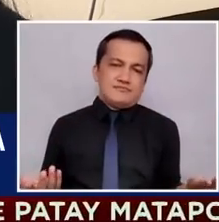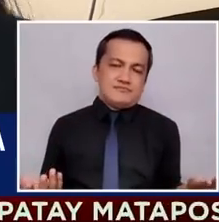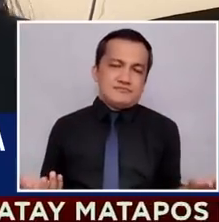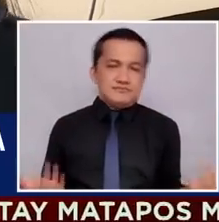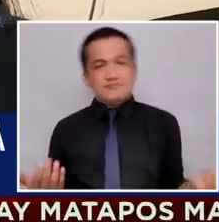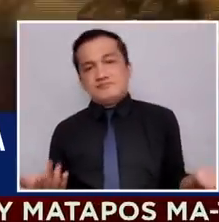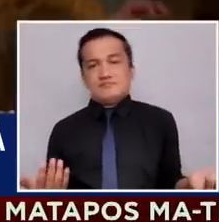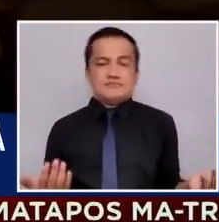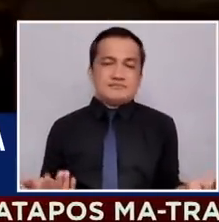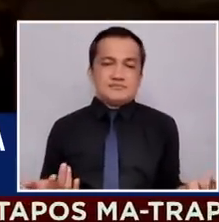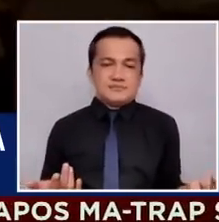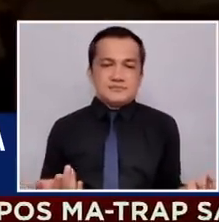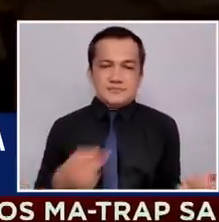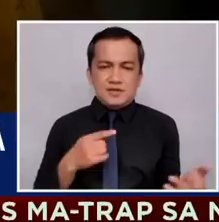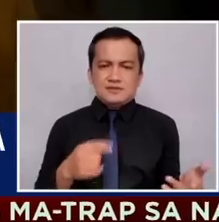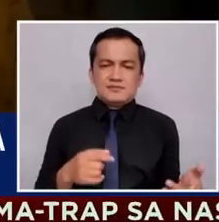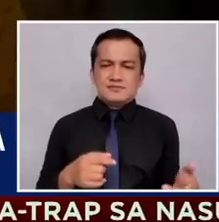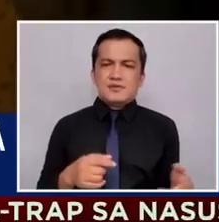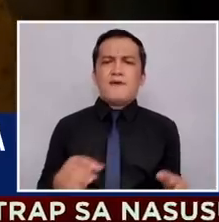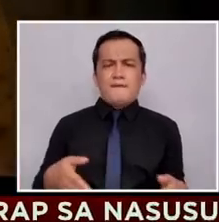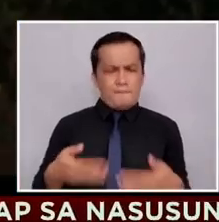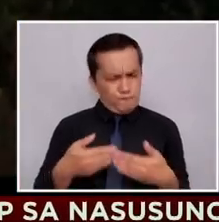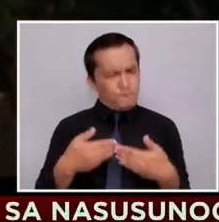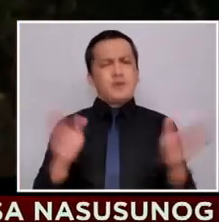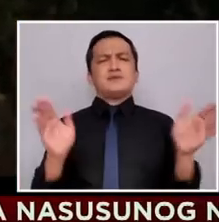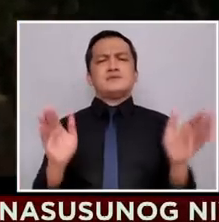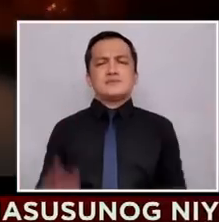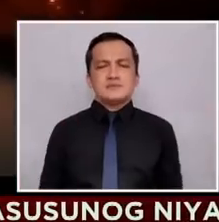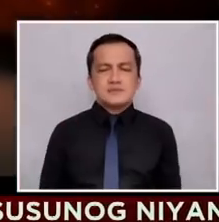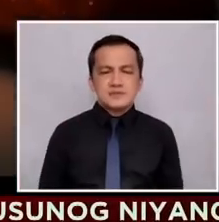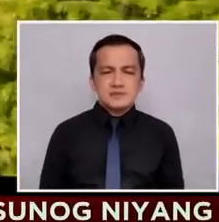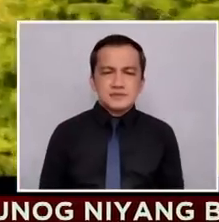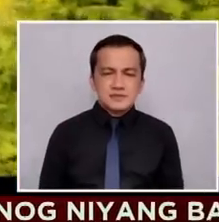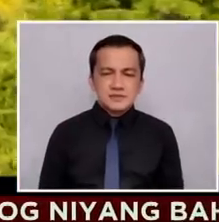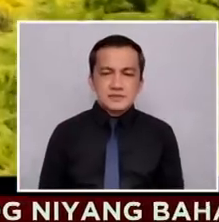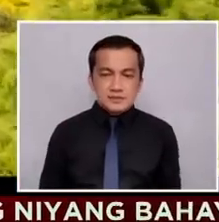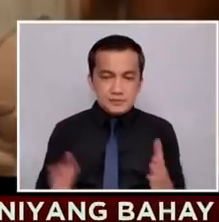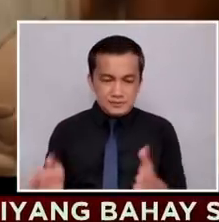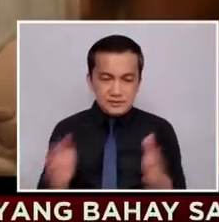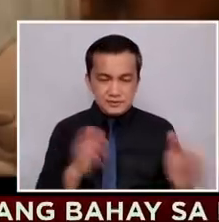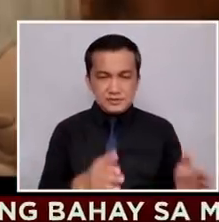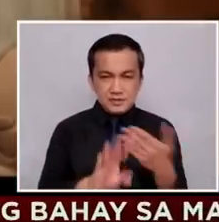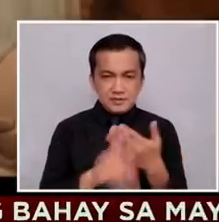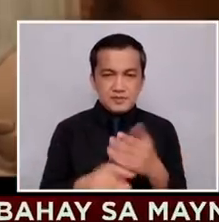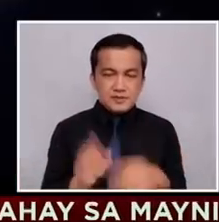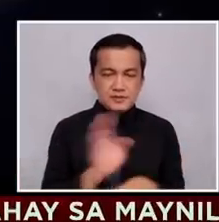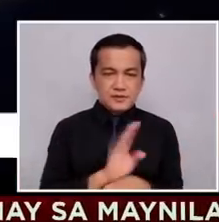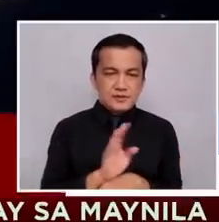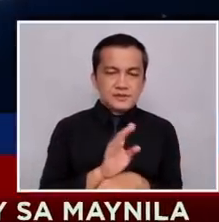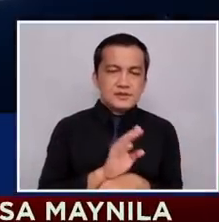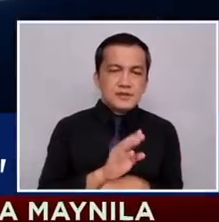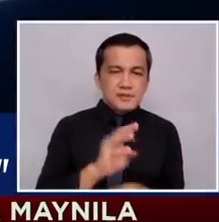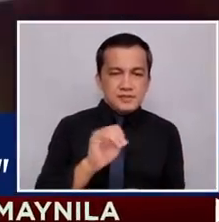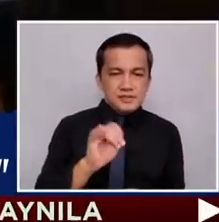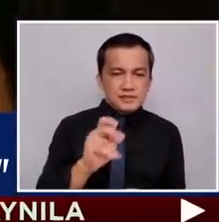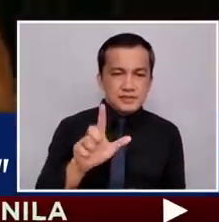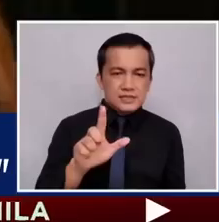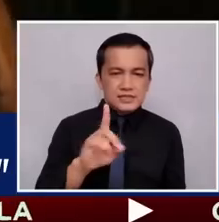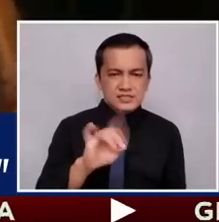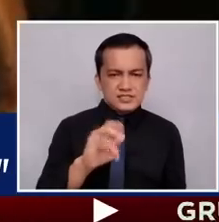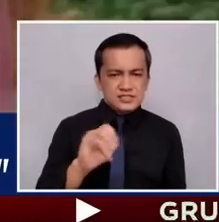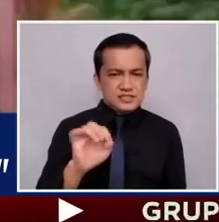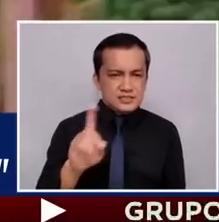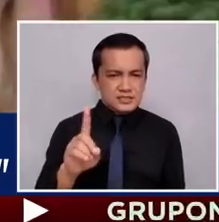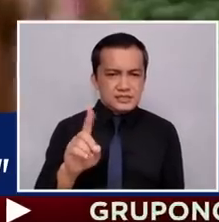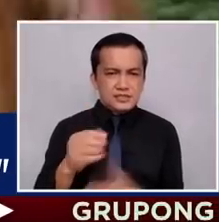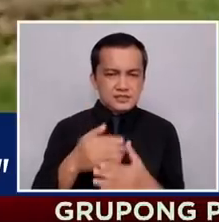I'm not closing my doors. I wish for a fairy tale life. Samantala, nagbabalik pelikula si Idina Menzel sa Disenchanted, ang